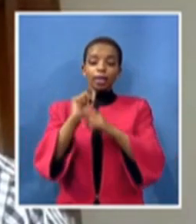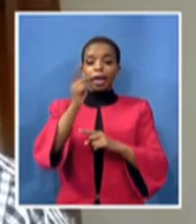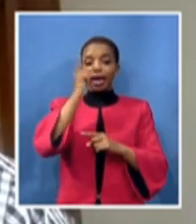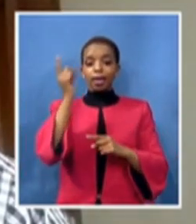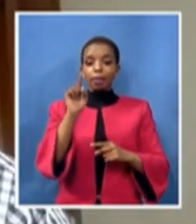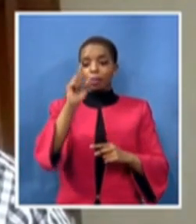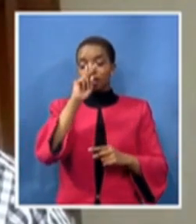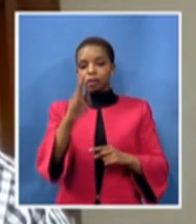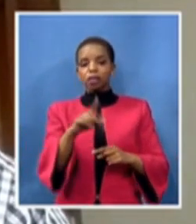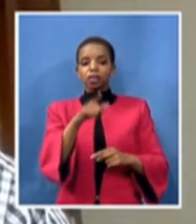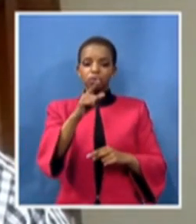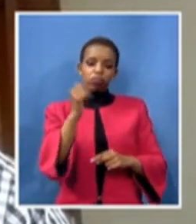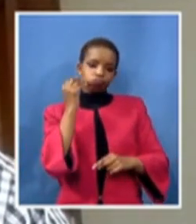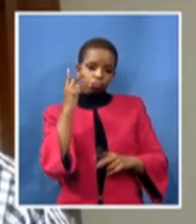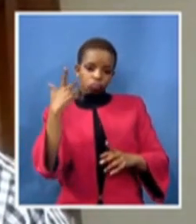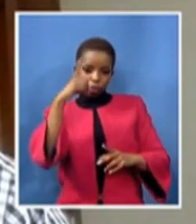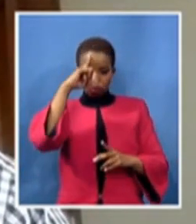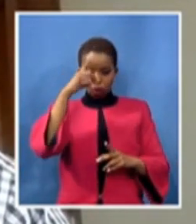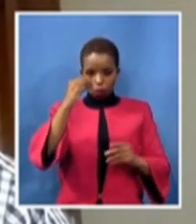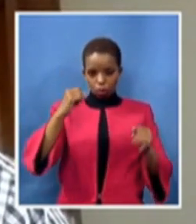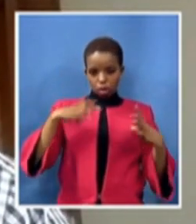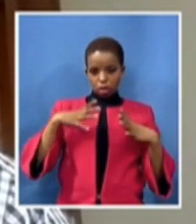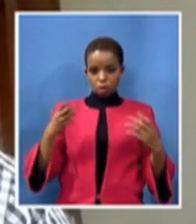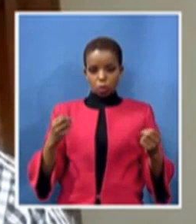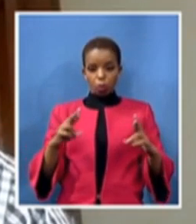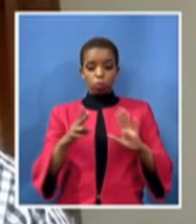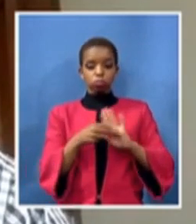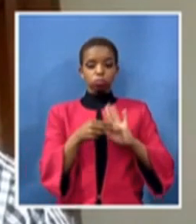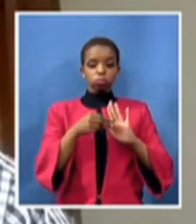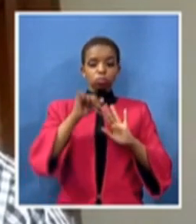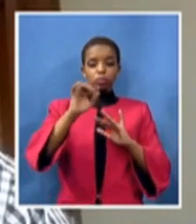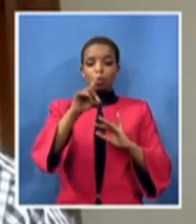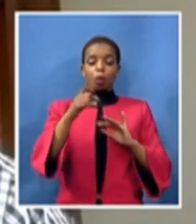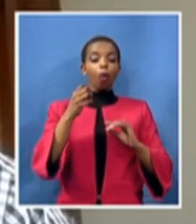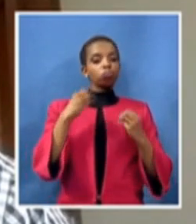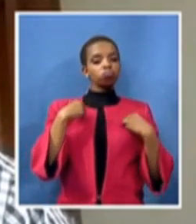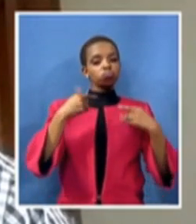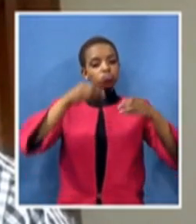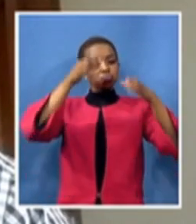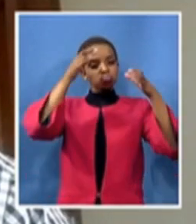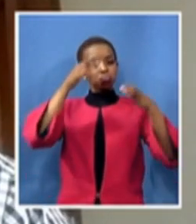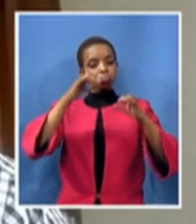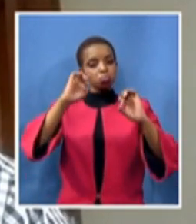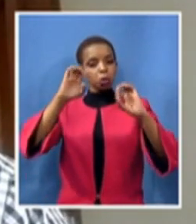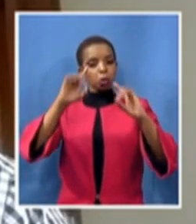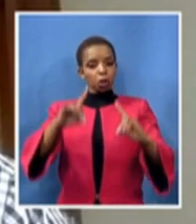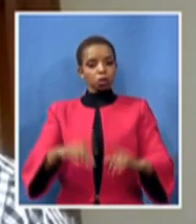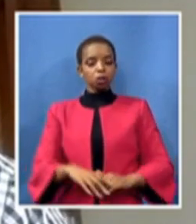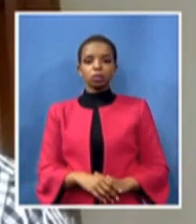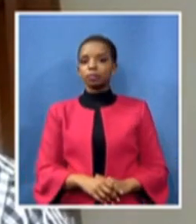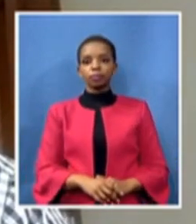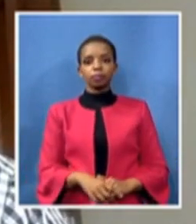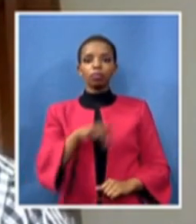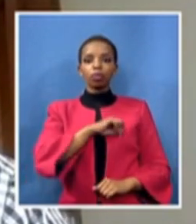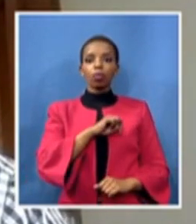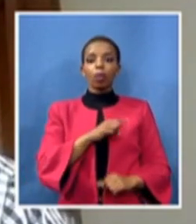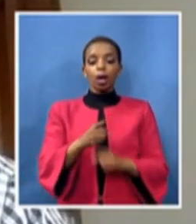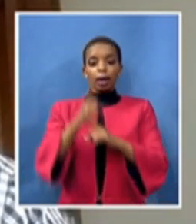education, but the deadliest of all others, as it targets one facet of our inherent being,